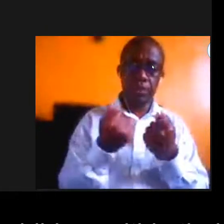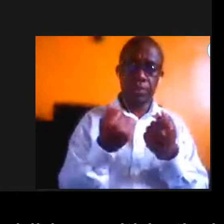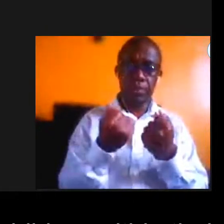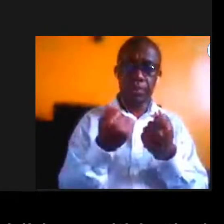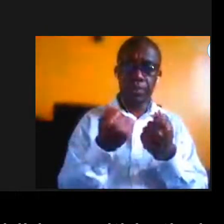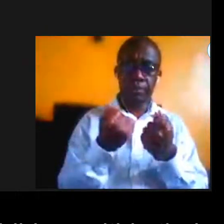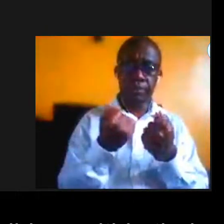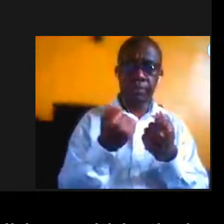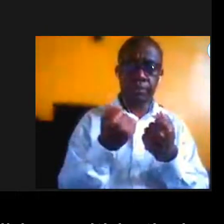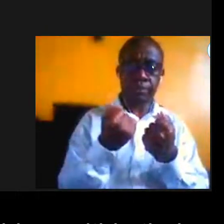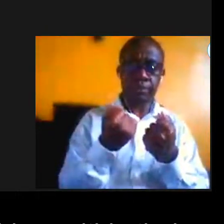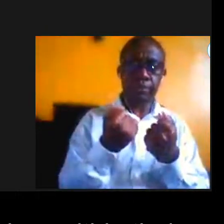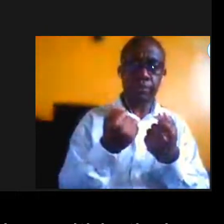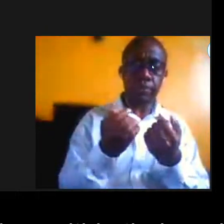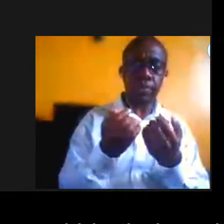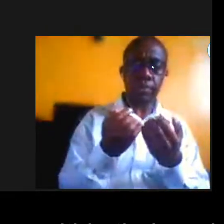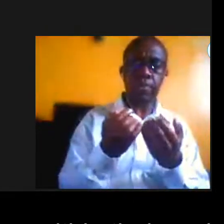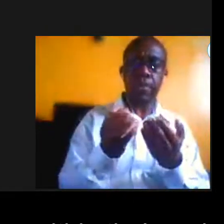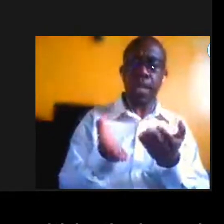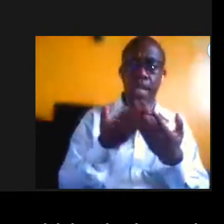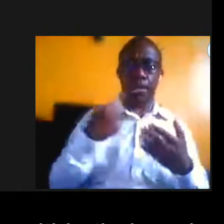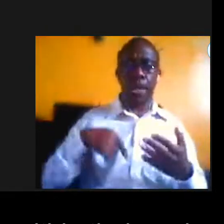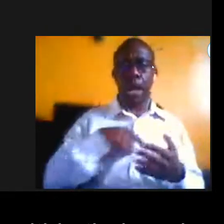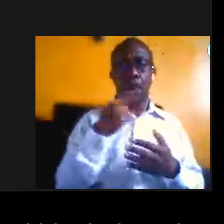our vision, the vision of